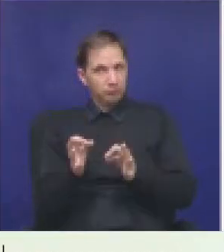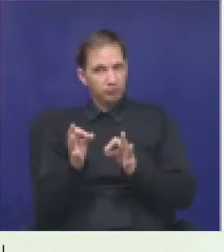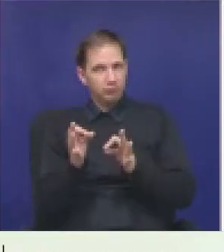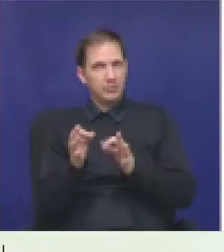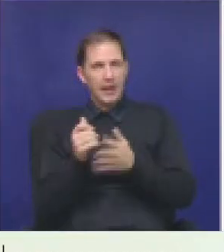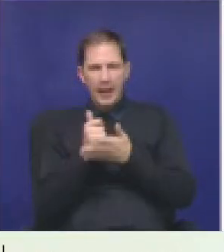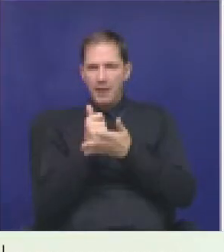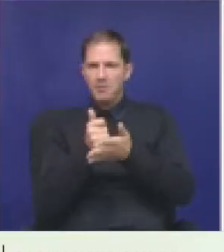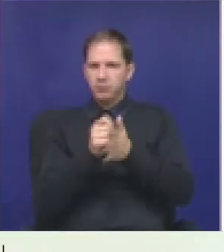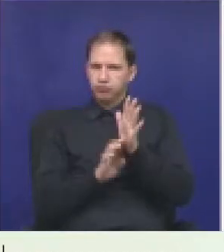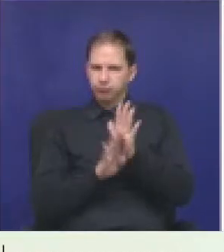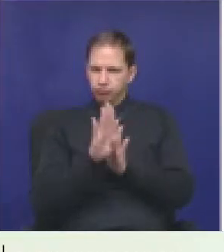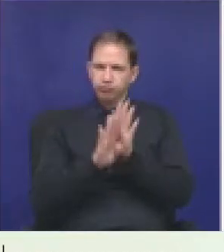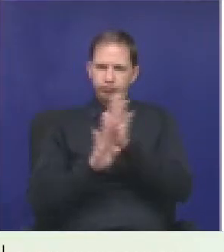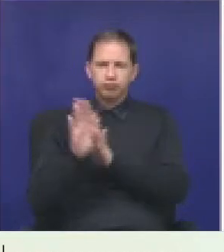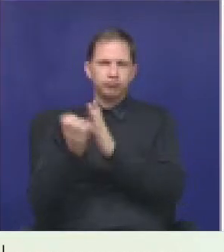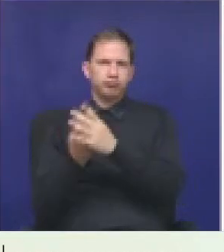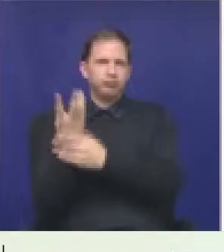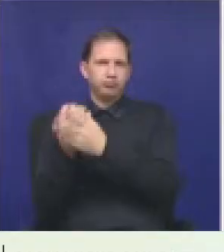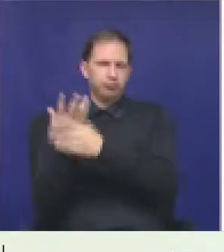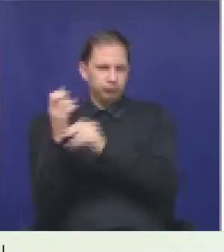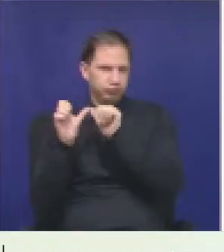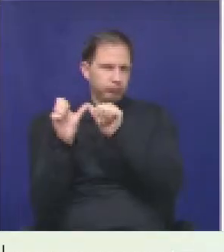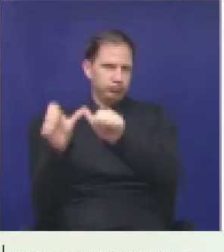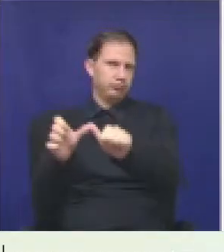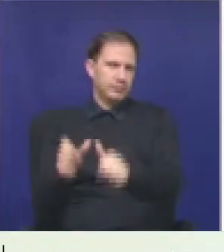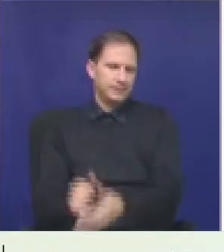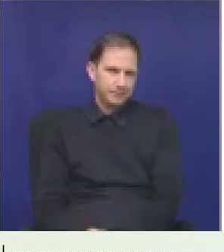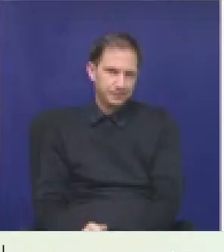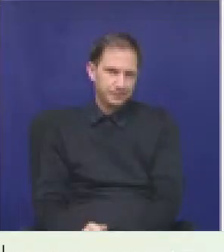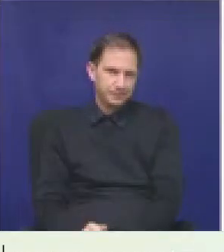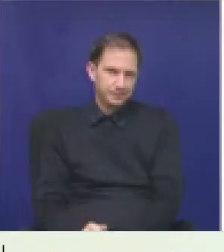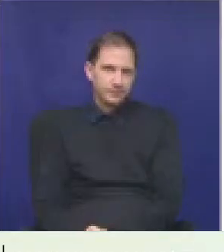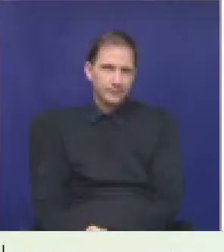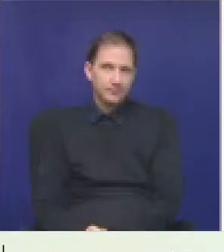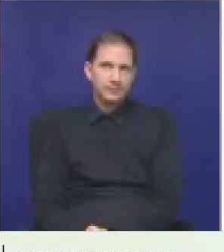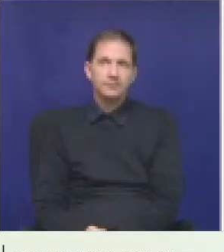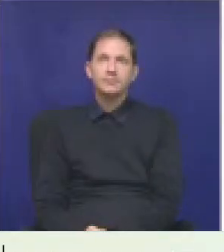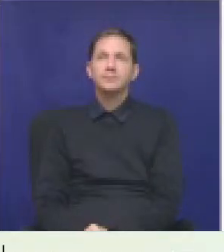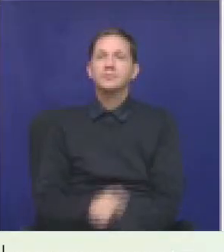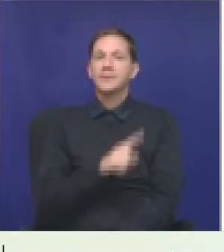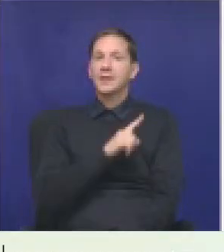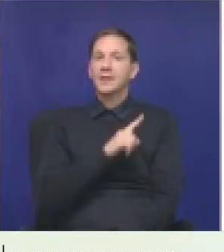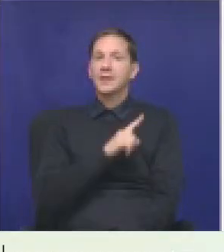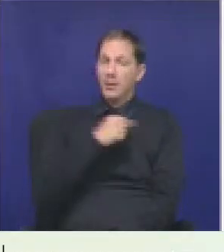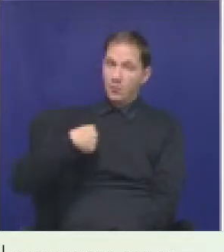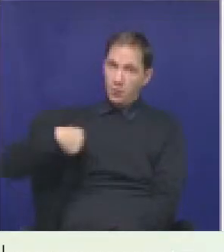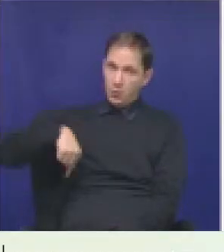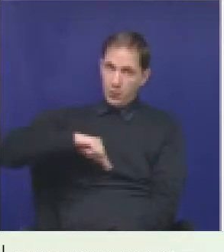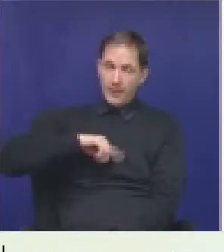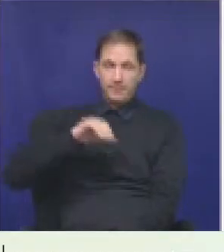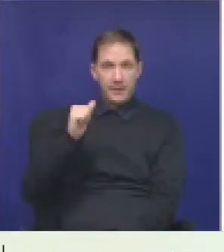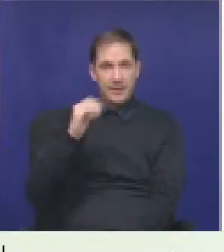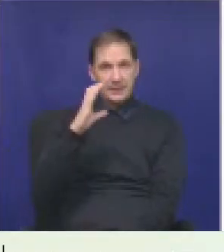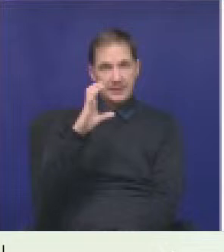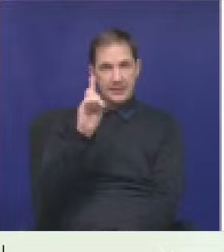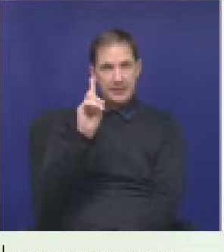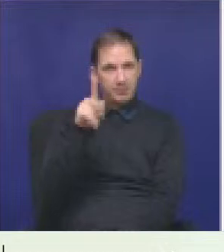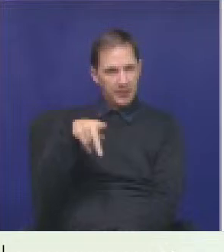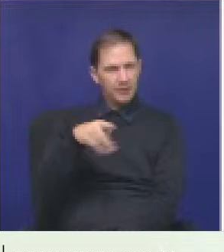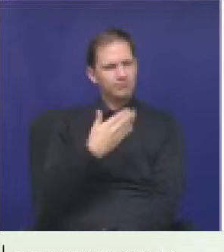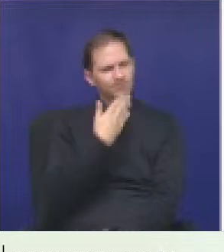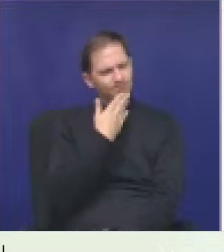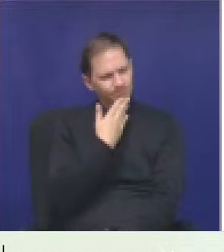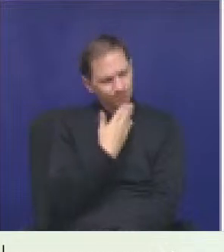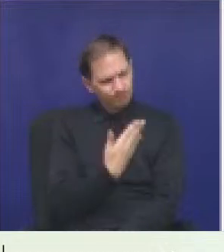drive progress, growth, and sustainable development. And along that vein, the ACDP would like to thank Stats South Africa for